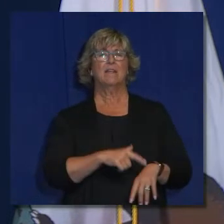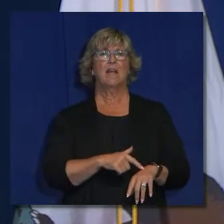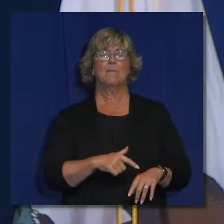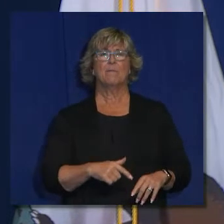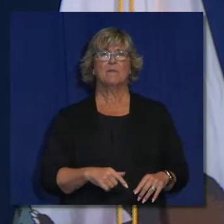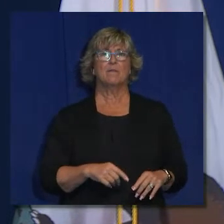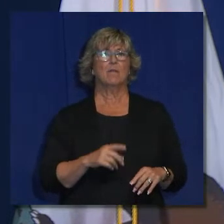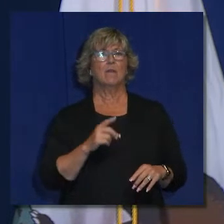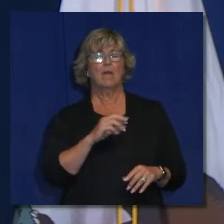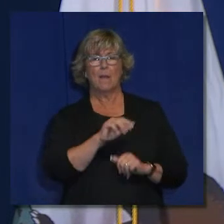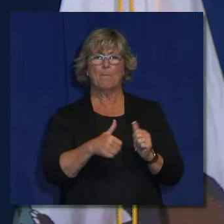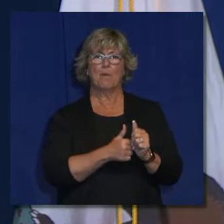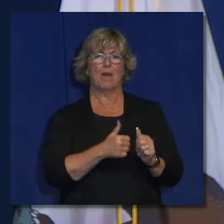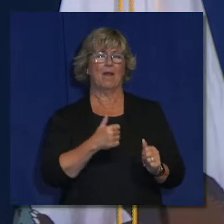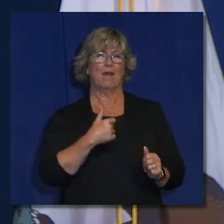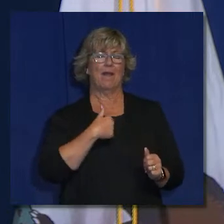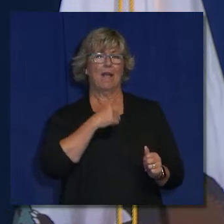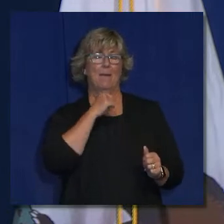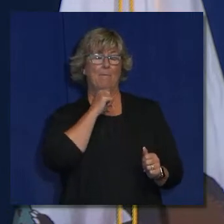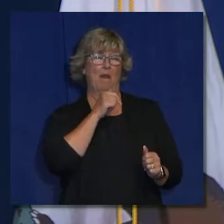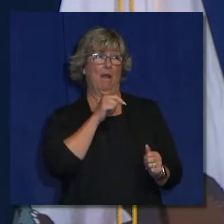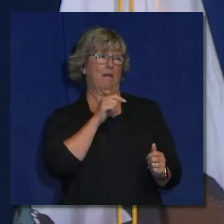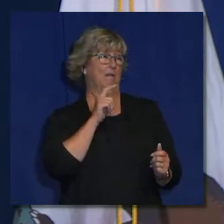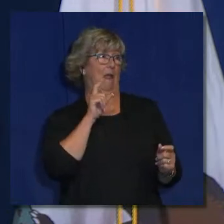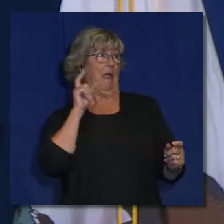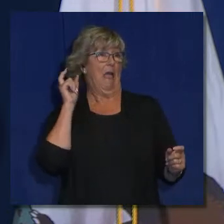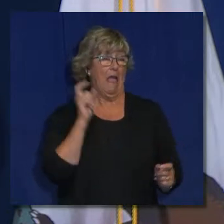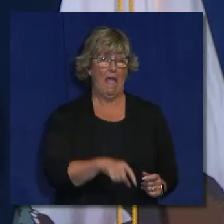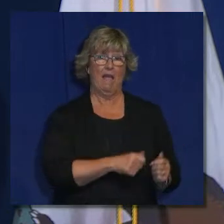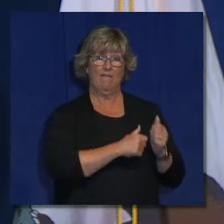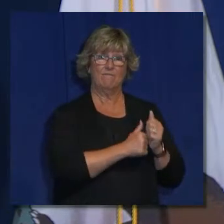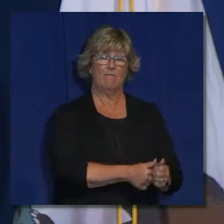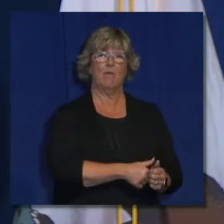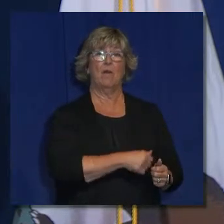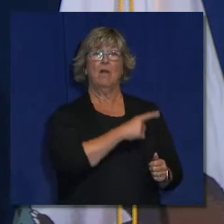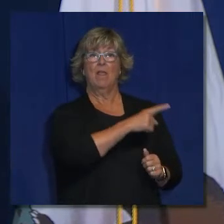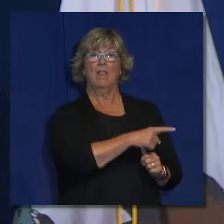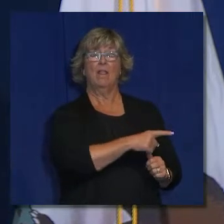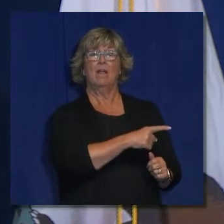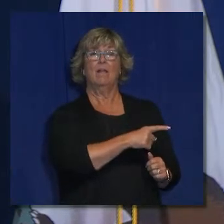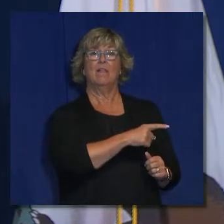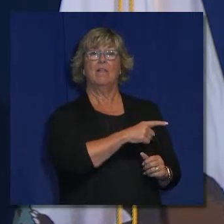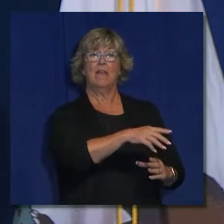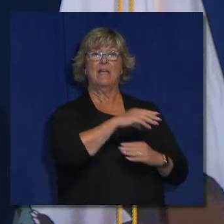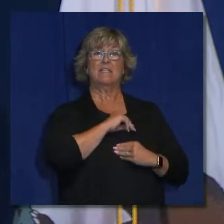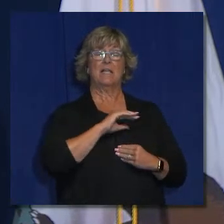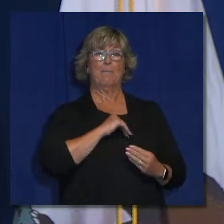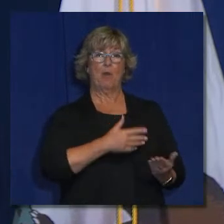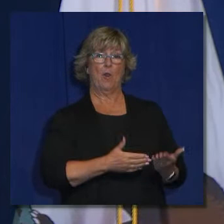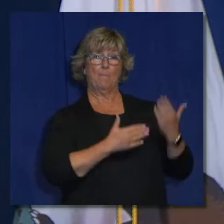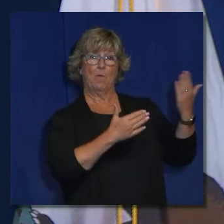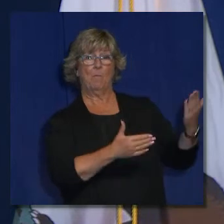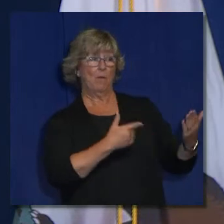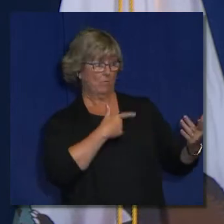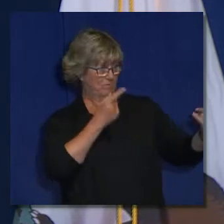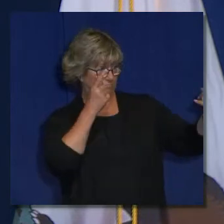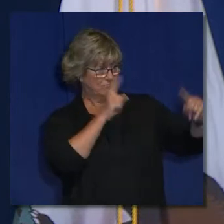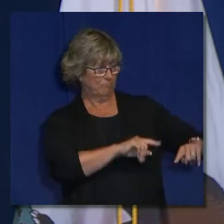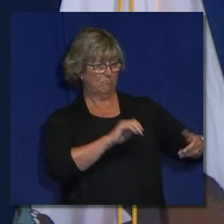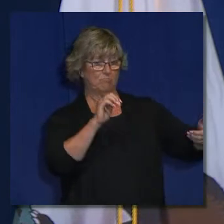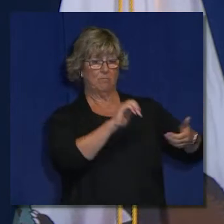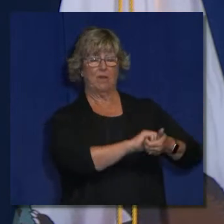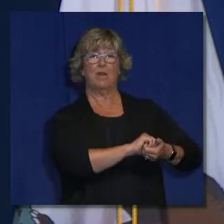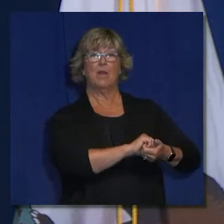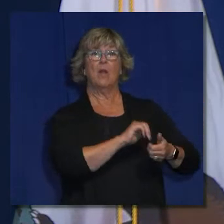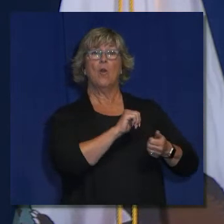and privately. We're not wedded, we're not ideological. In fact, they built off our original proposal that we ultimately landed together on with the